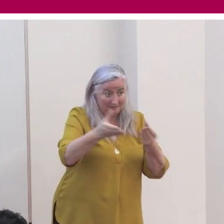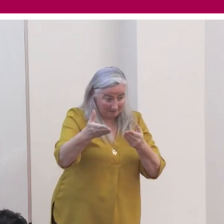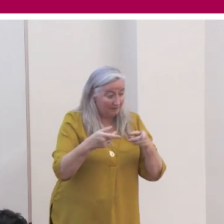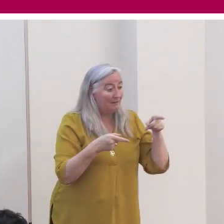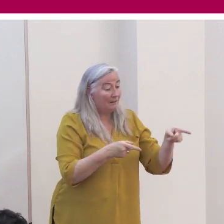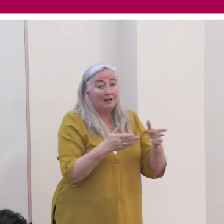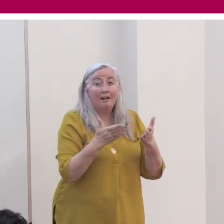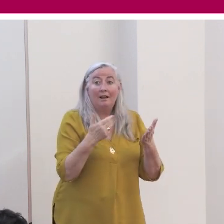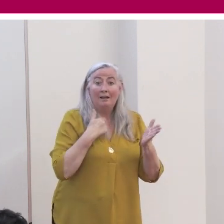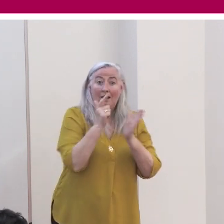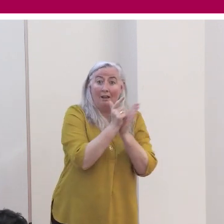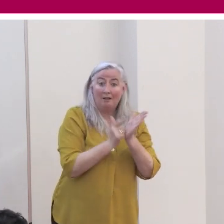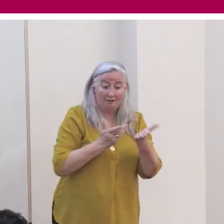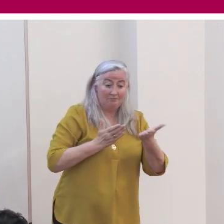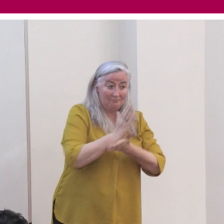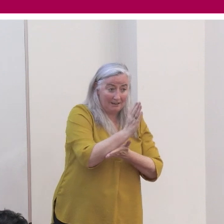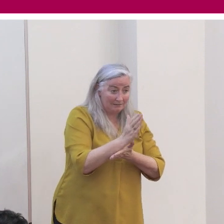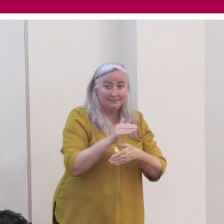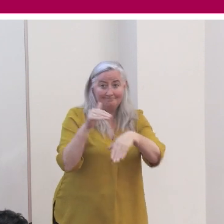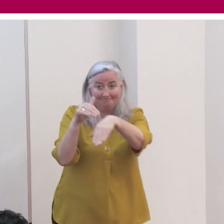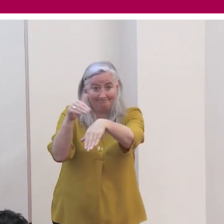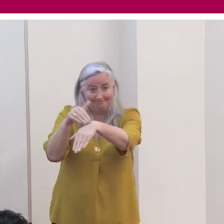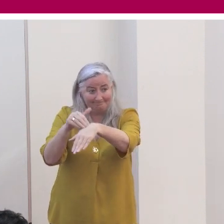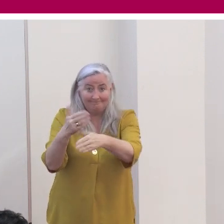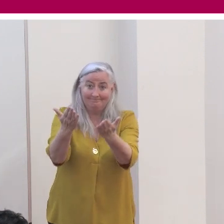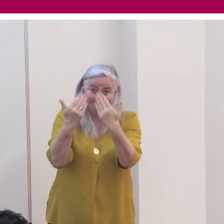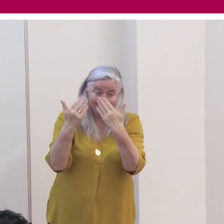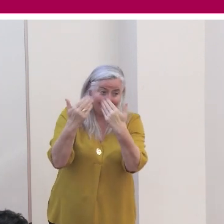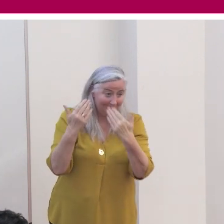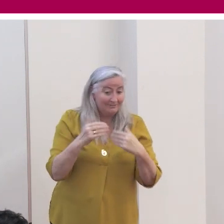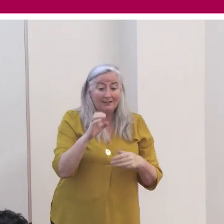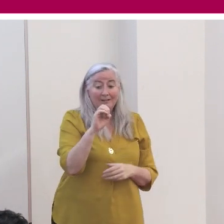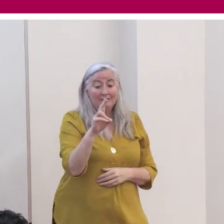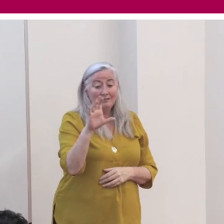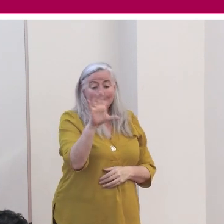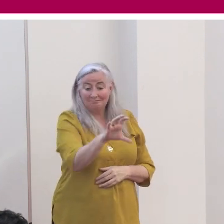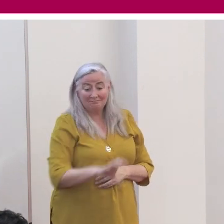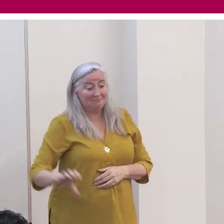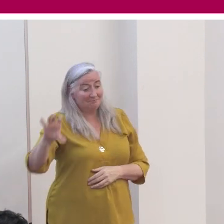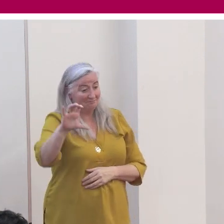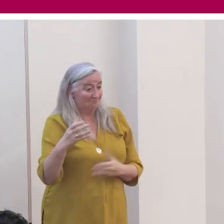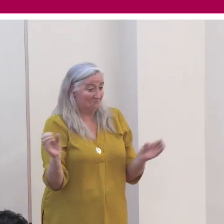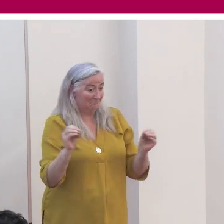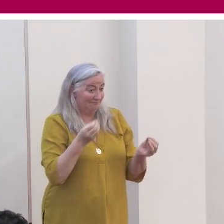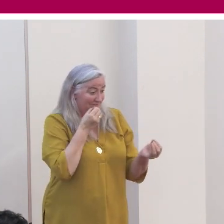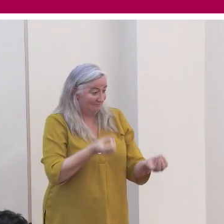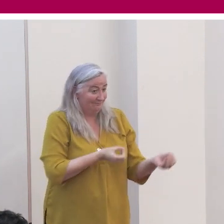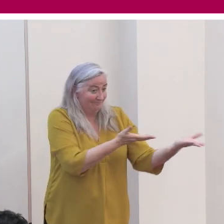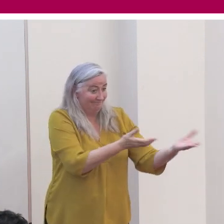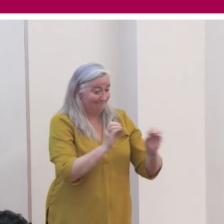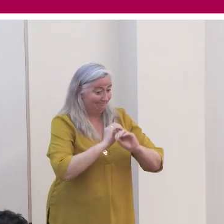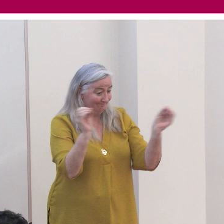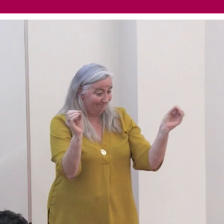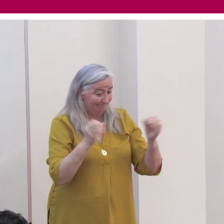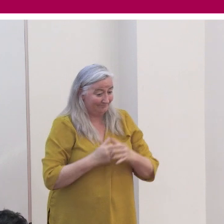in Portugal, who have the protocol with the professionals, who then perform that assessment for them